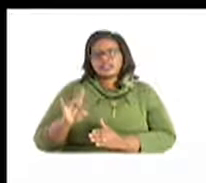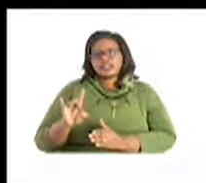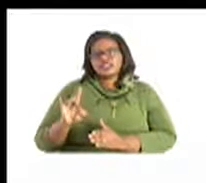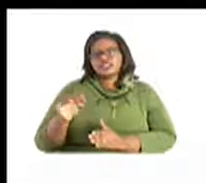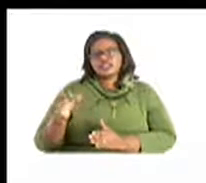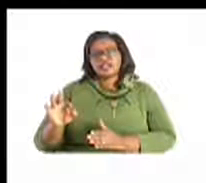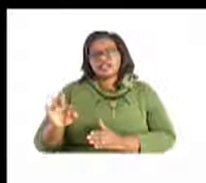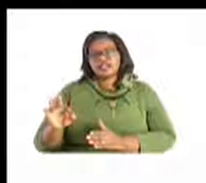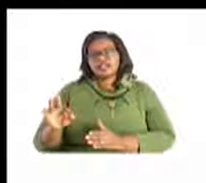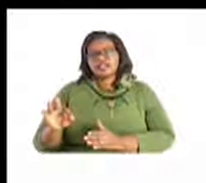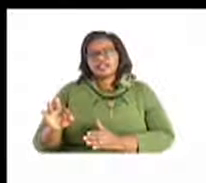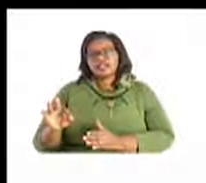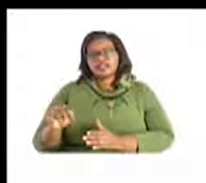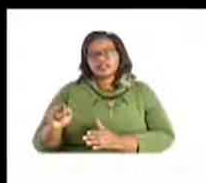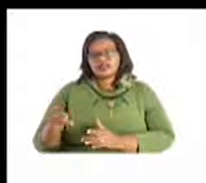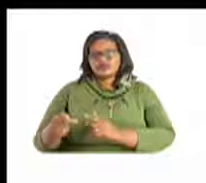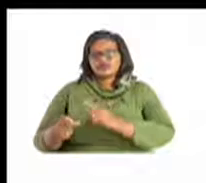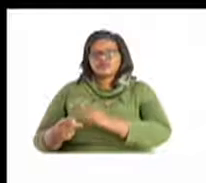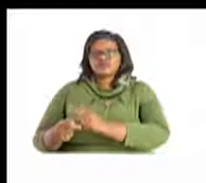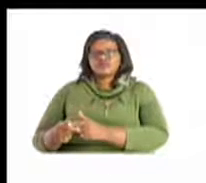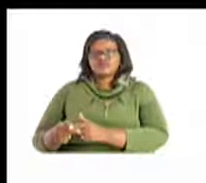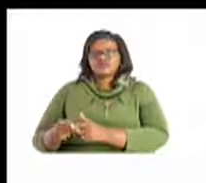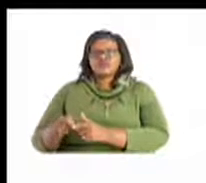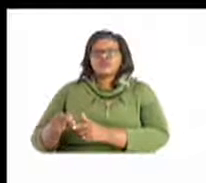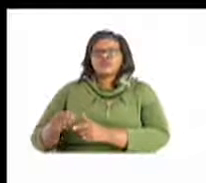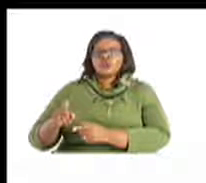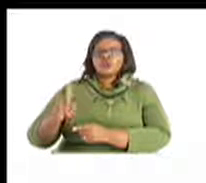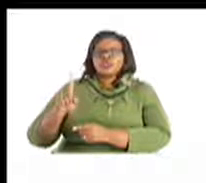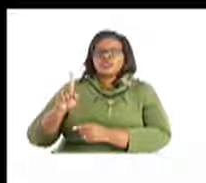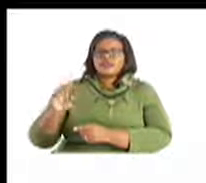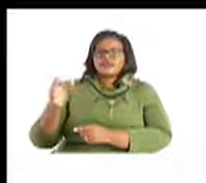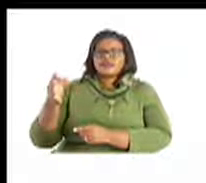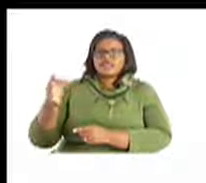16,089. Then we go to